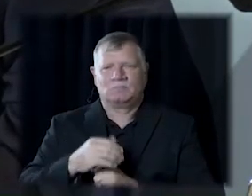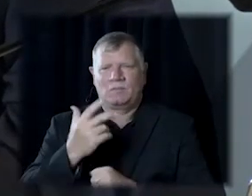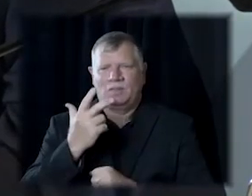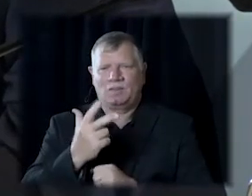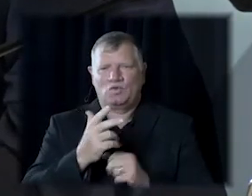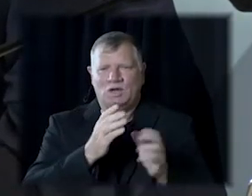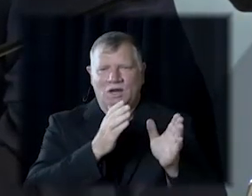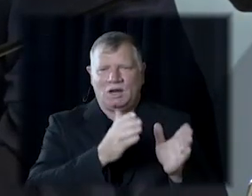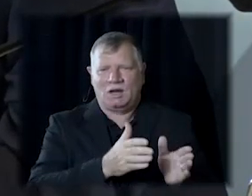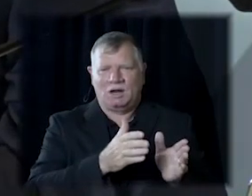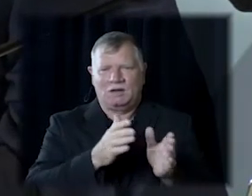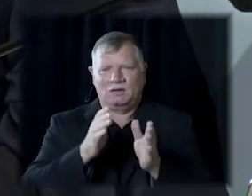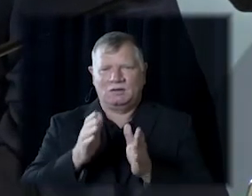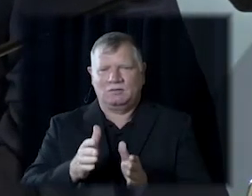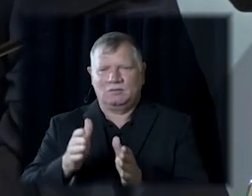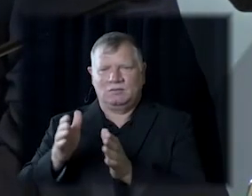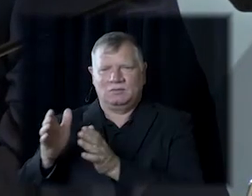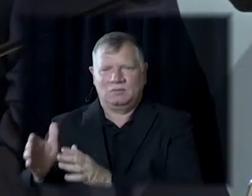main categories.